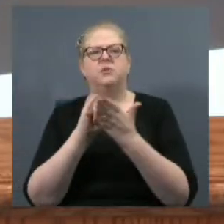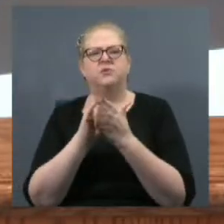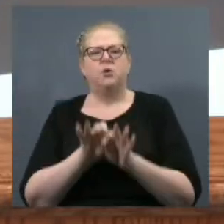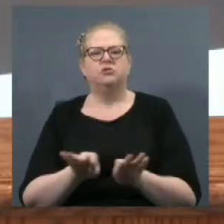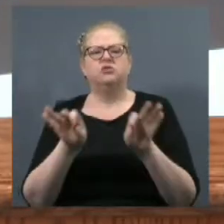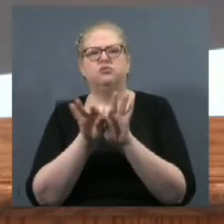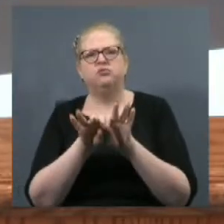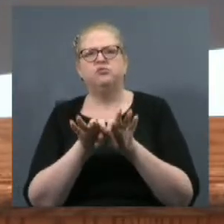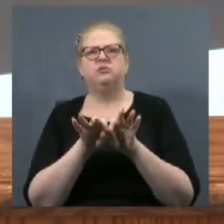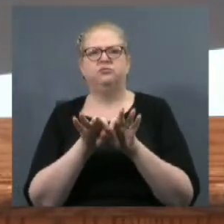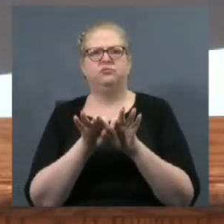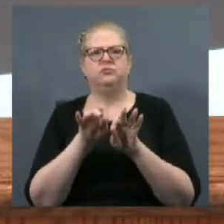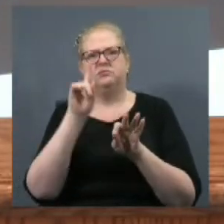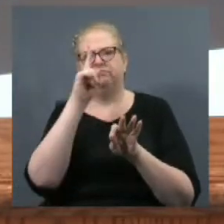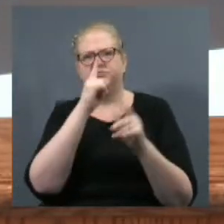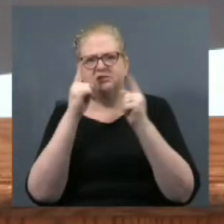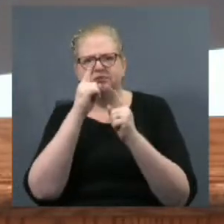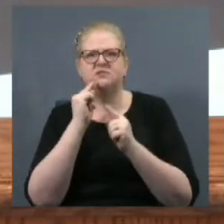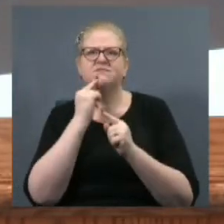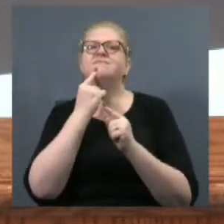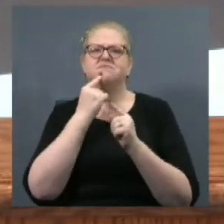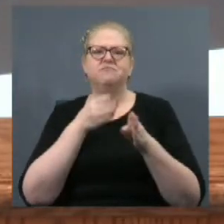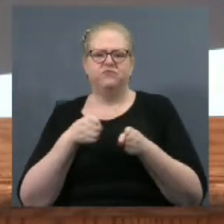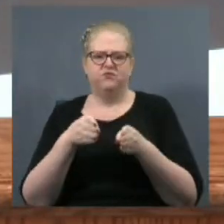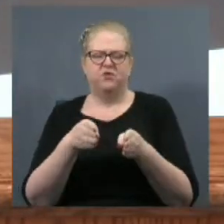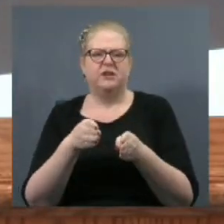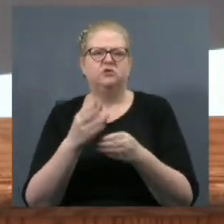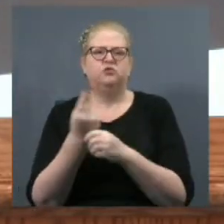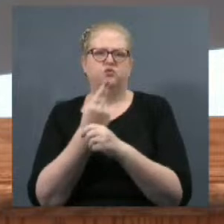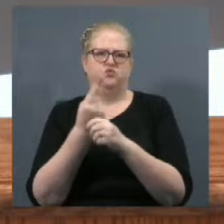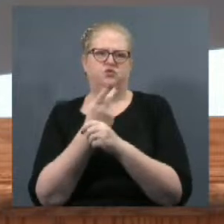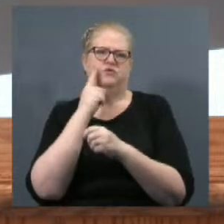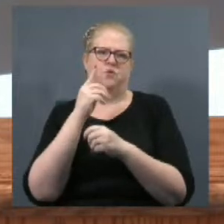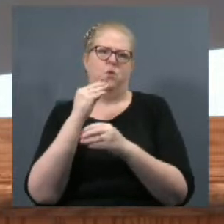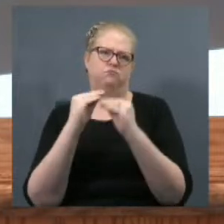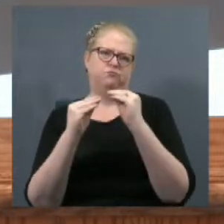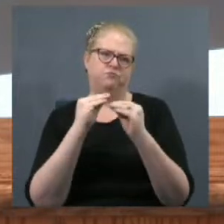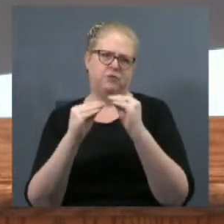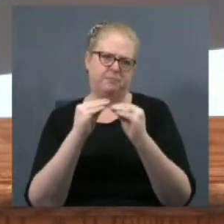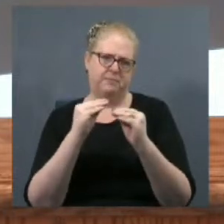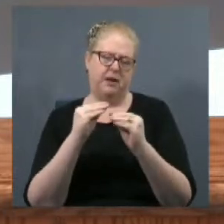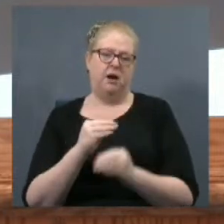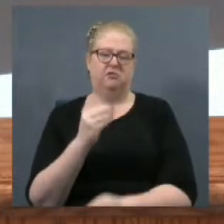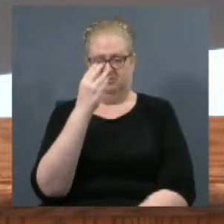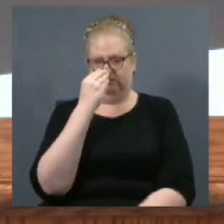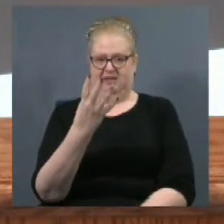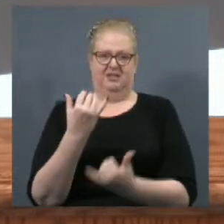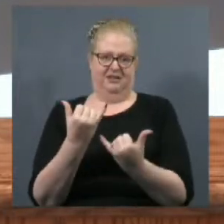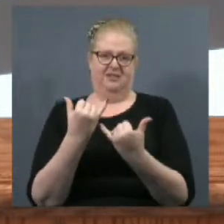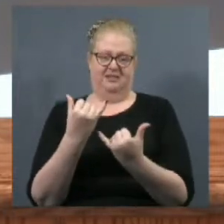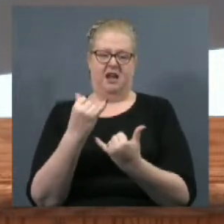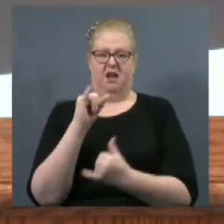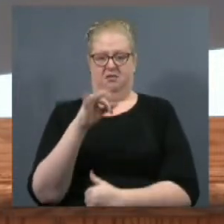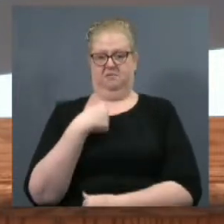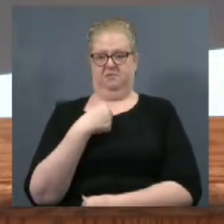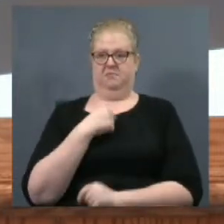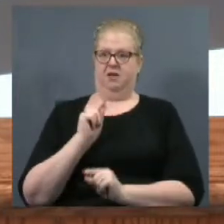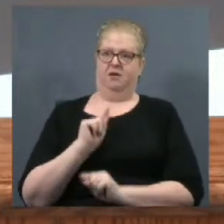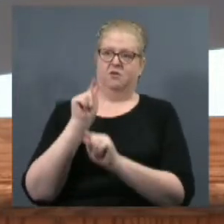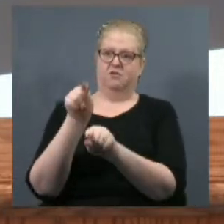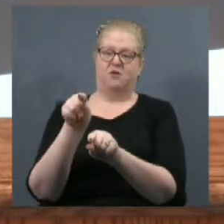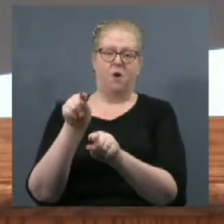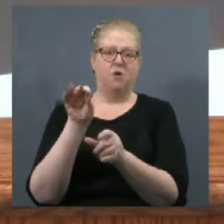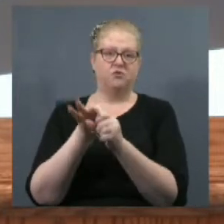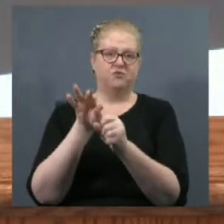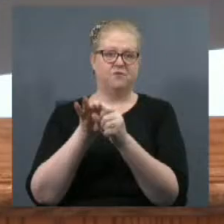going forward. Maybe that's something we can look at, because I can tell you right now, going out to the voters right now and asking for any more